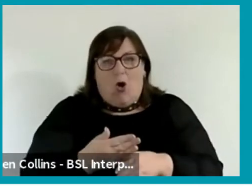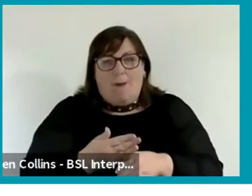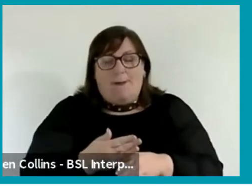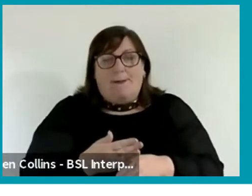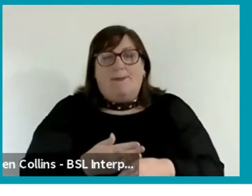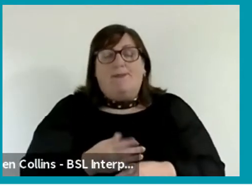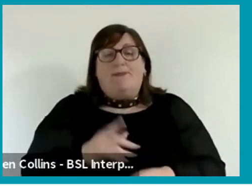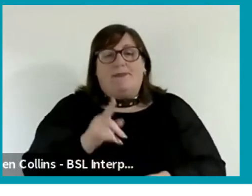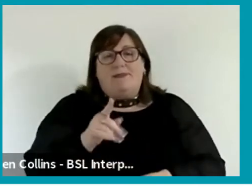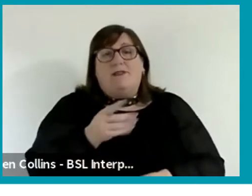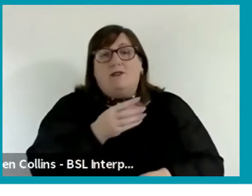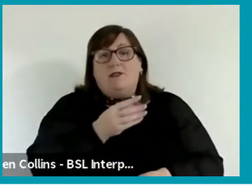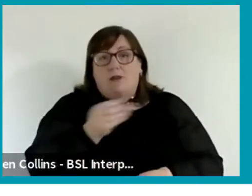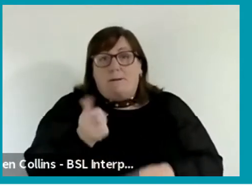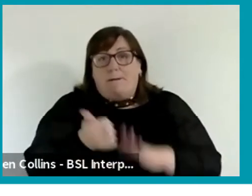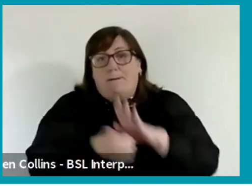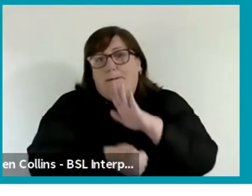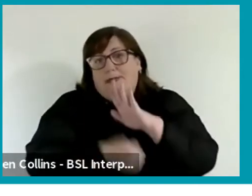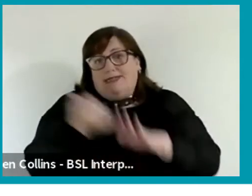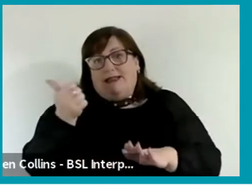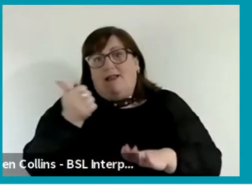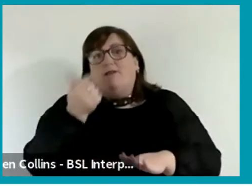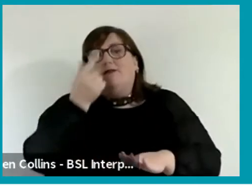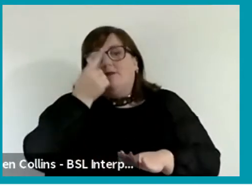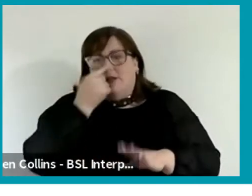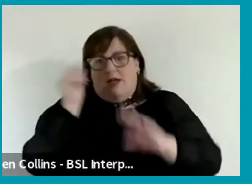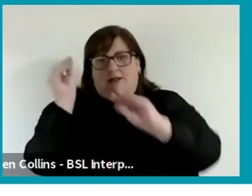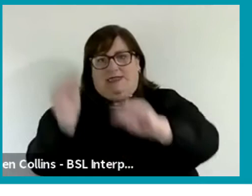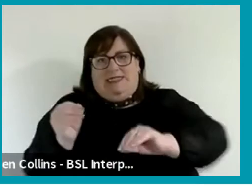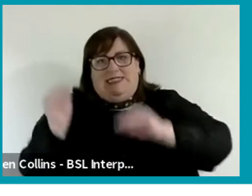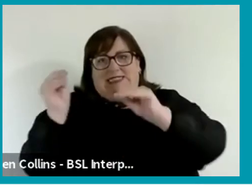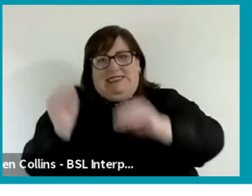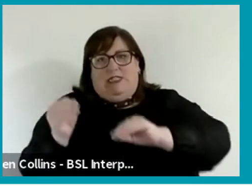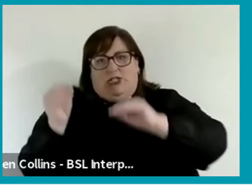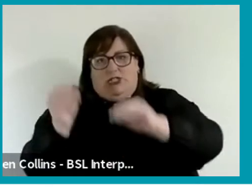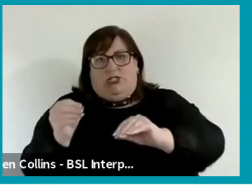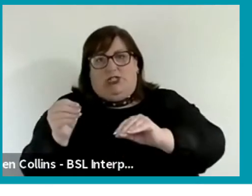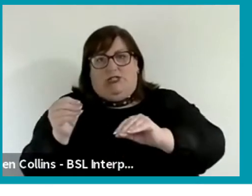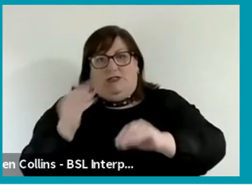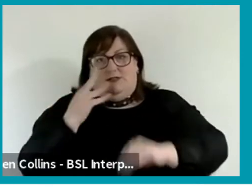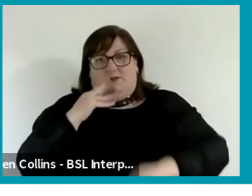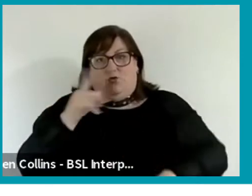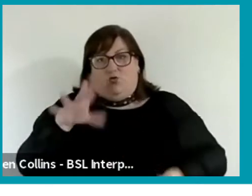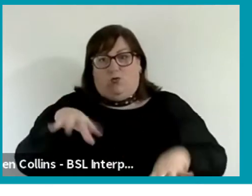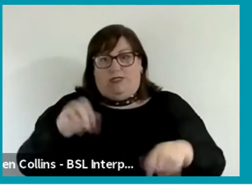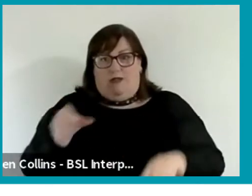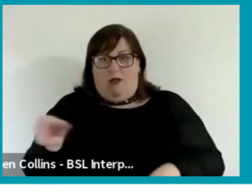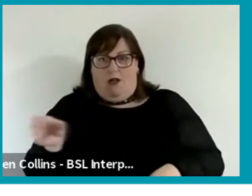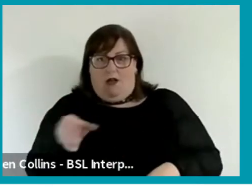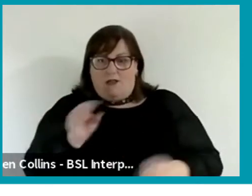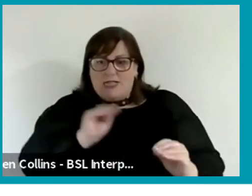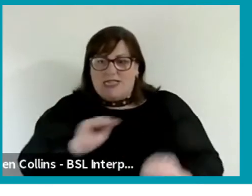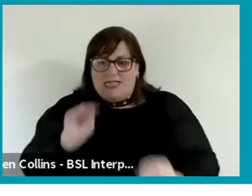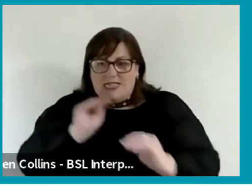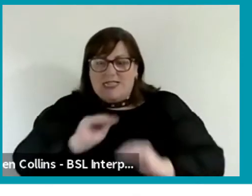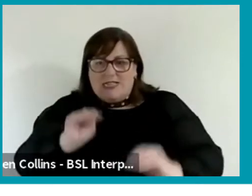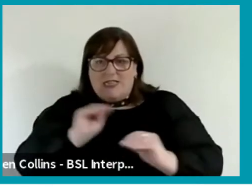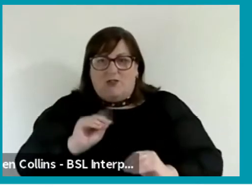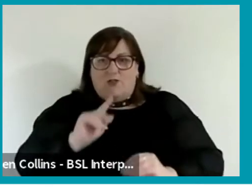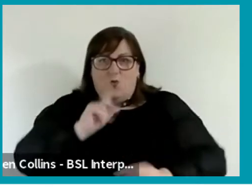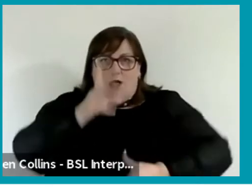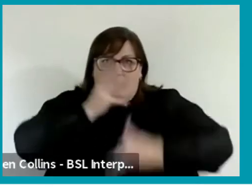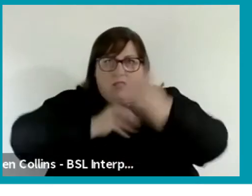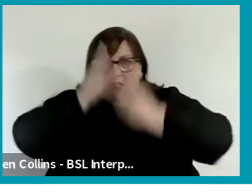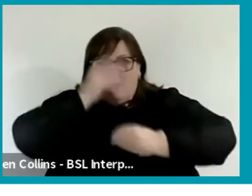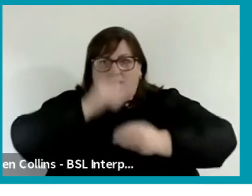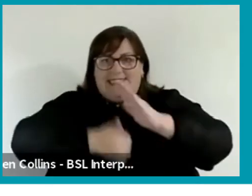taught and will be part of your onboarding, and set of skills that we ask you to bring in because we're going to be needing them from